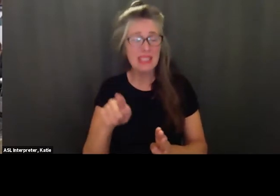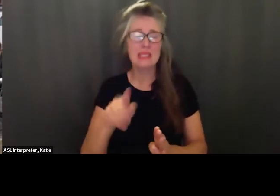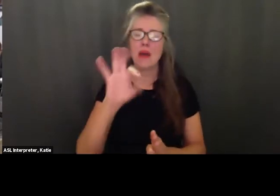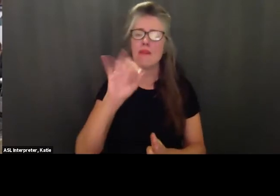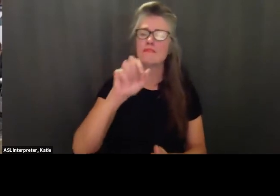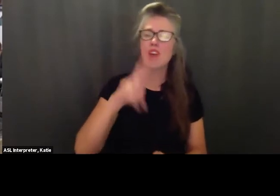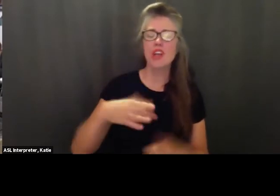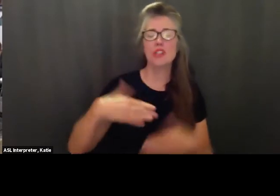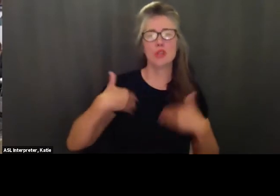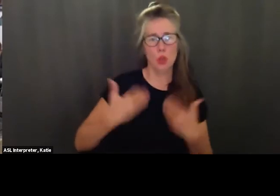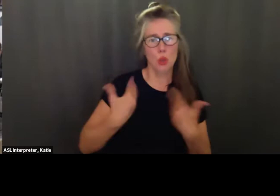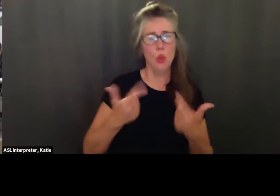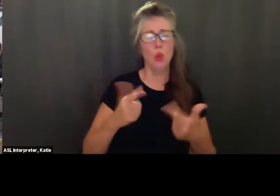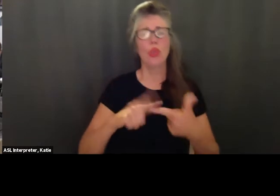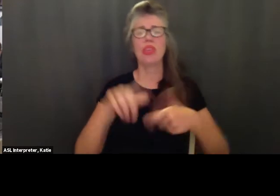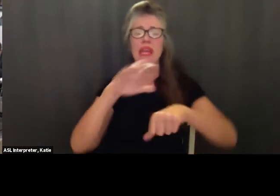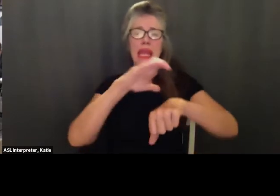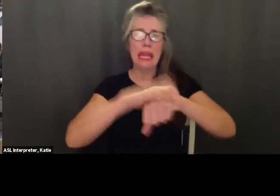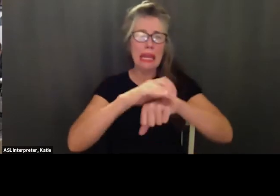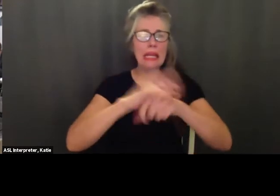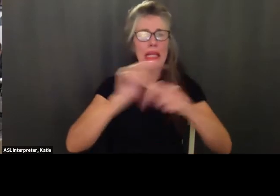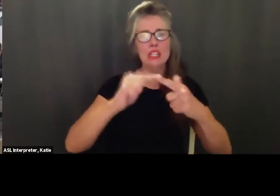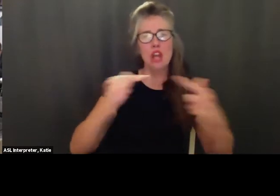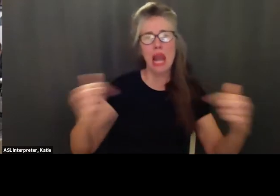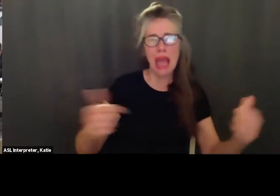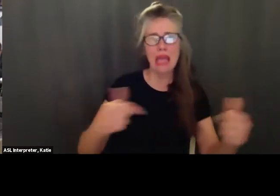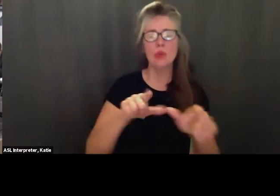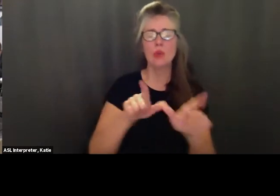our English language learners, and